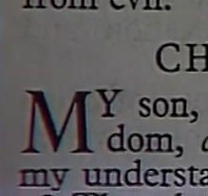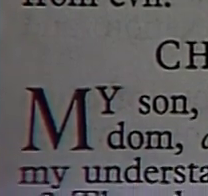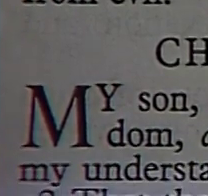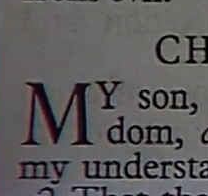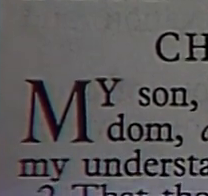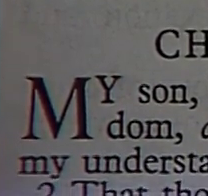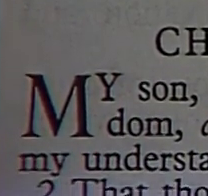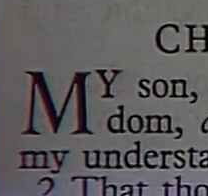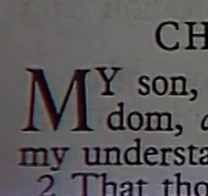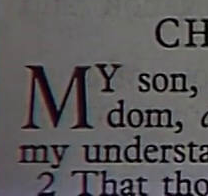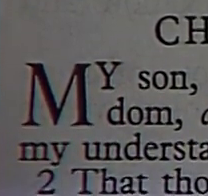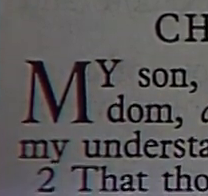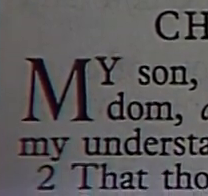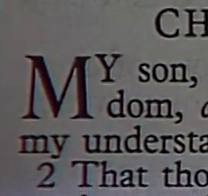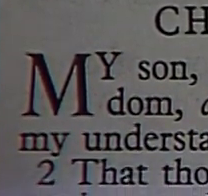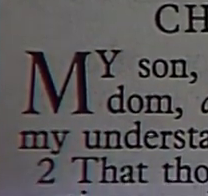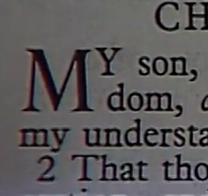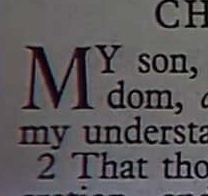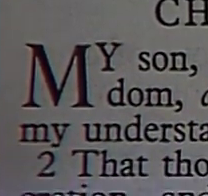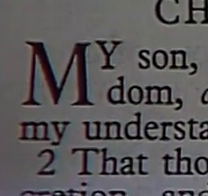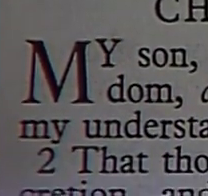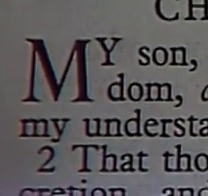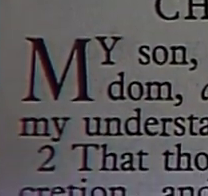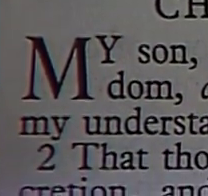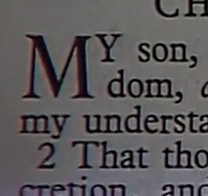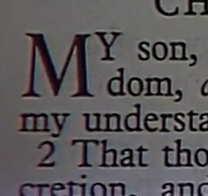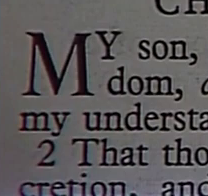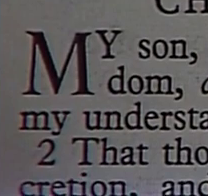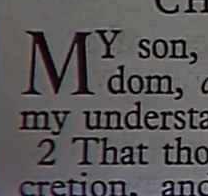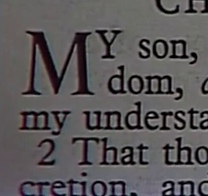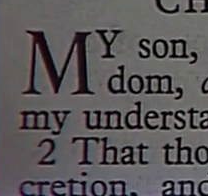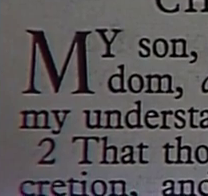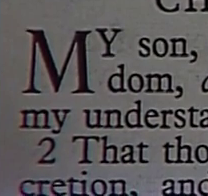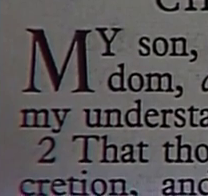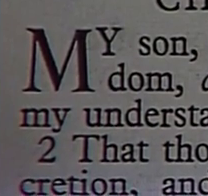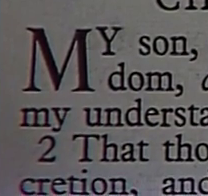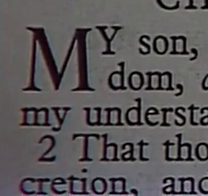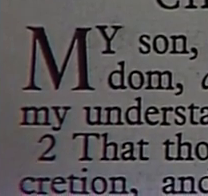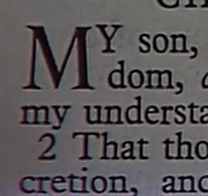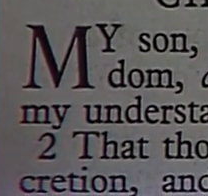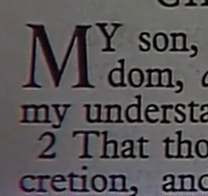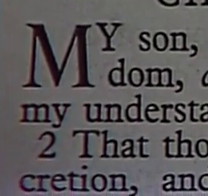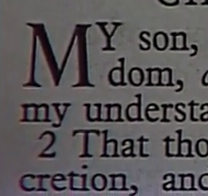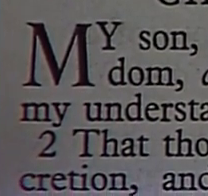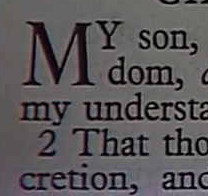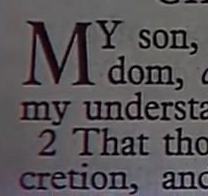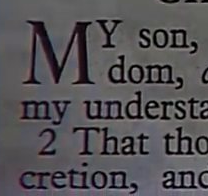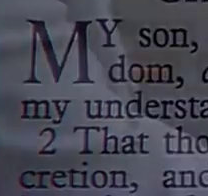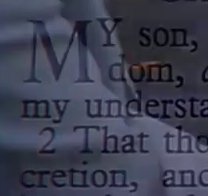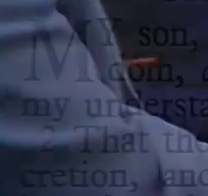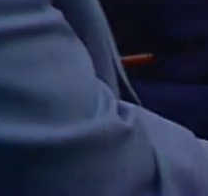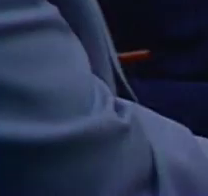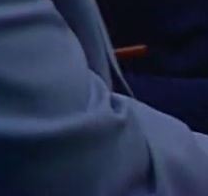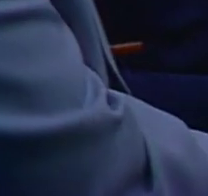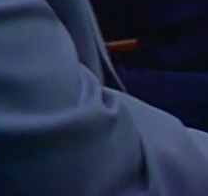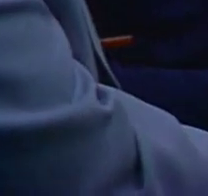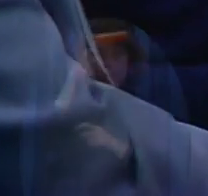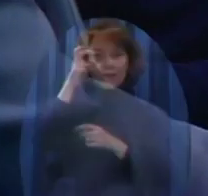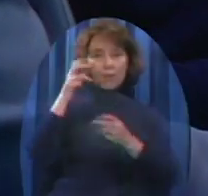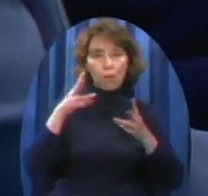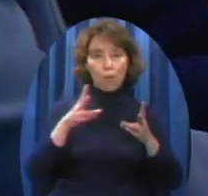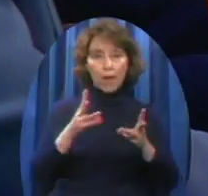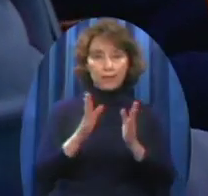established. Turn not to the right hand nor to the left. Remove thy foot from evil. Let us pray.